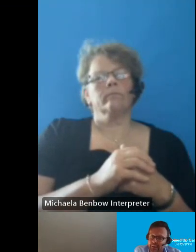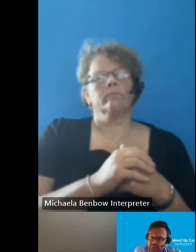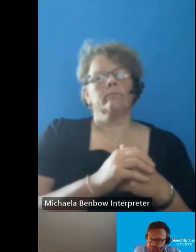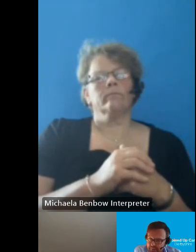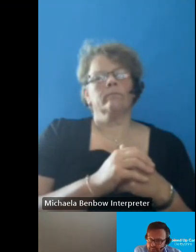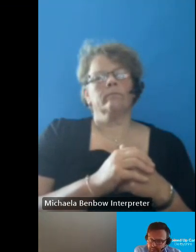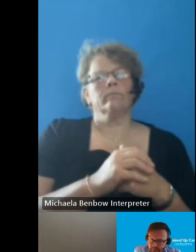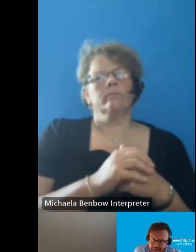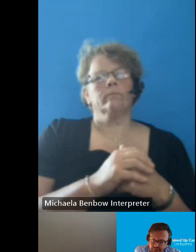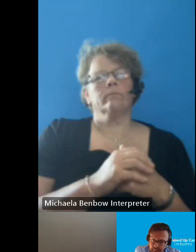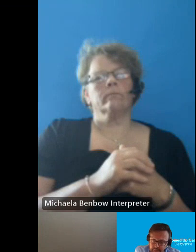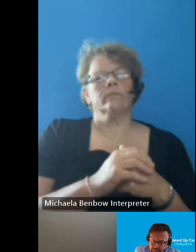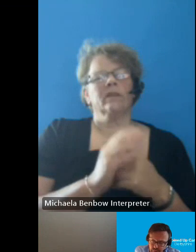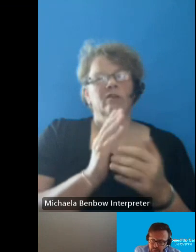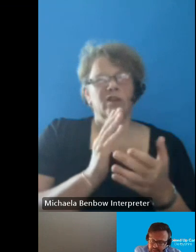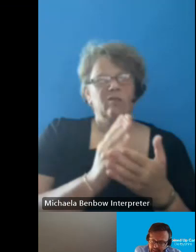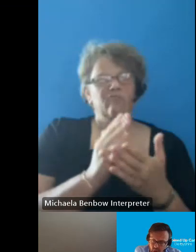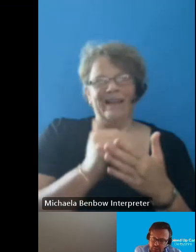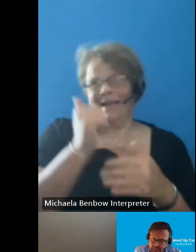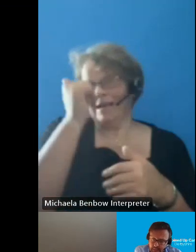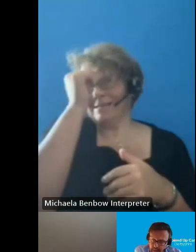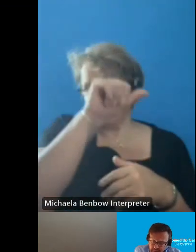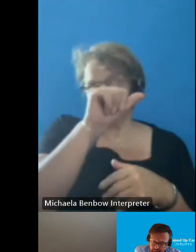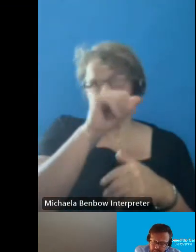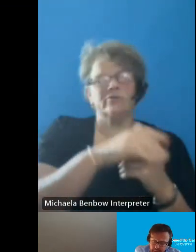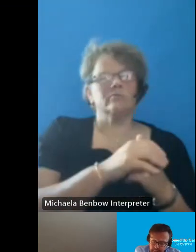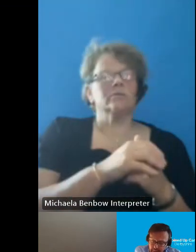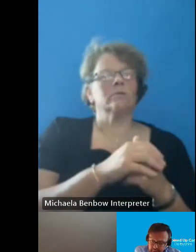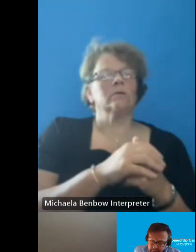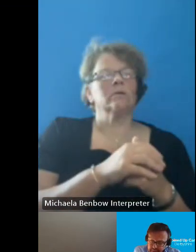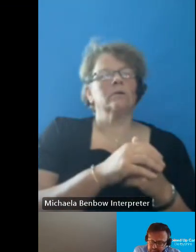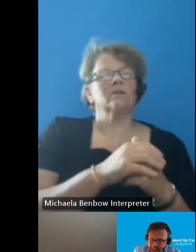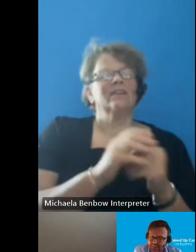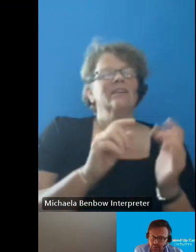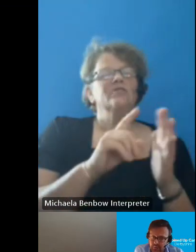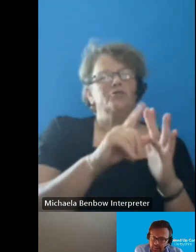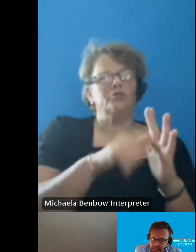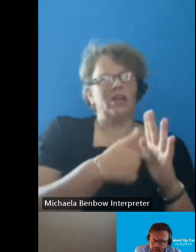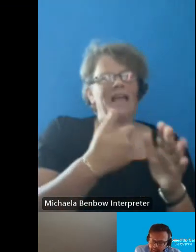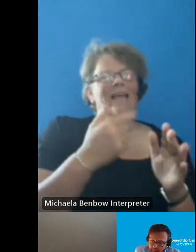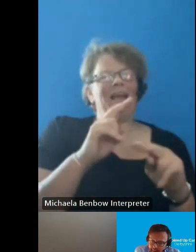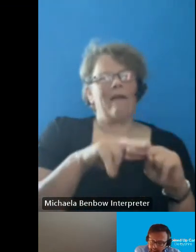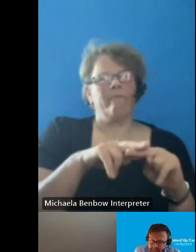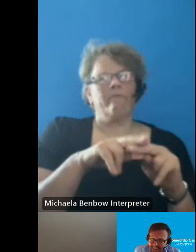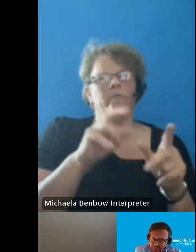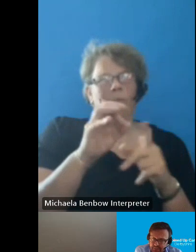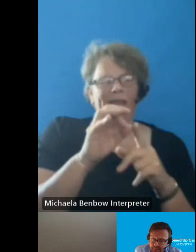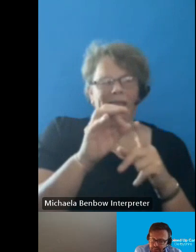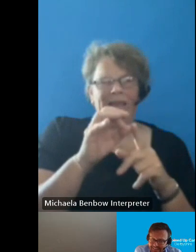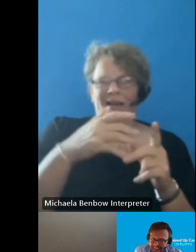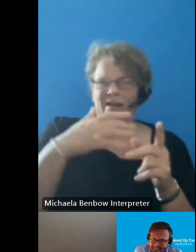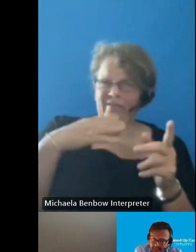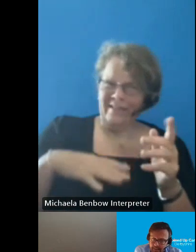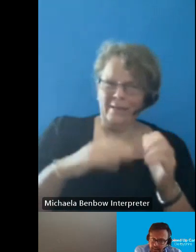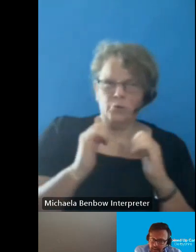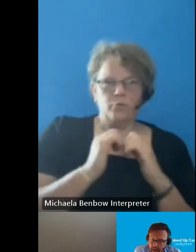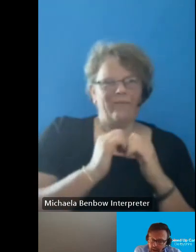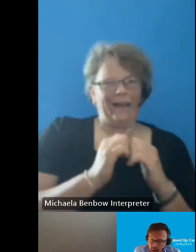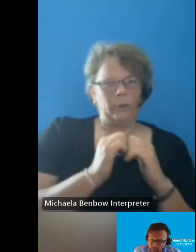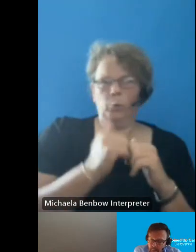of intelligence. So actually we say a lot in our JFP about the need to value intelligence,